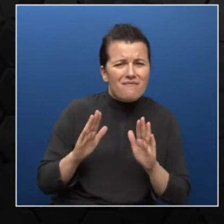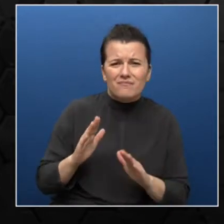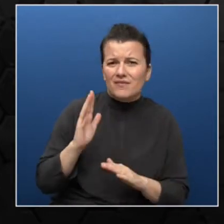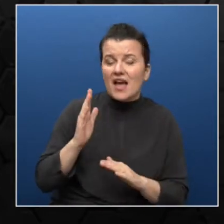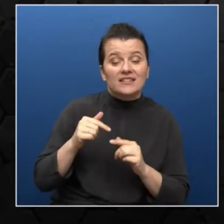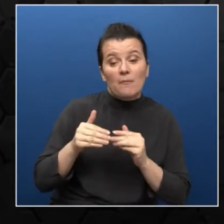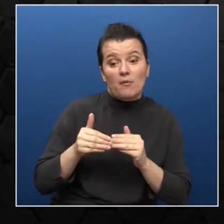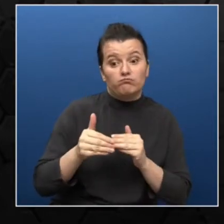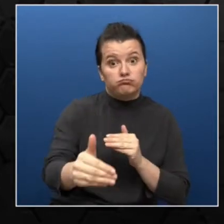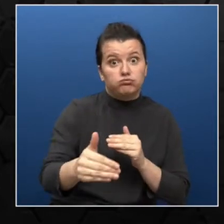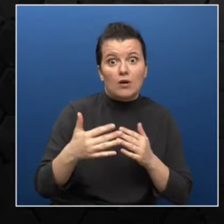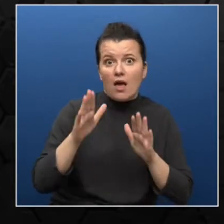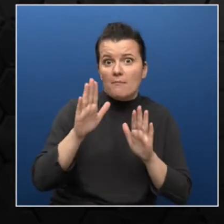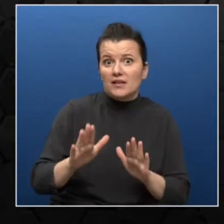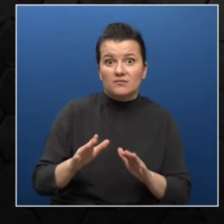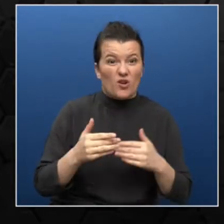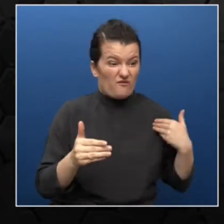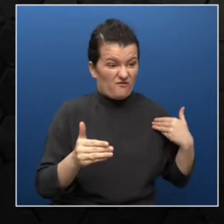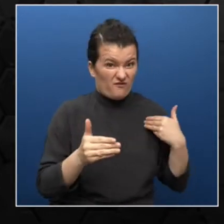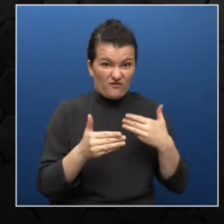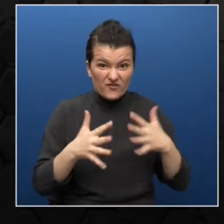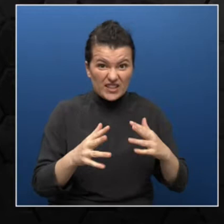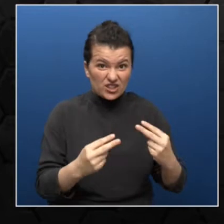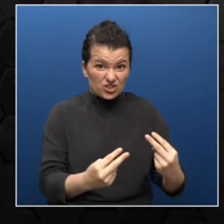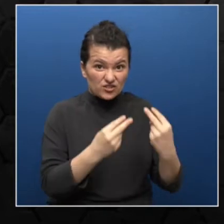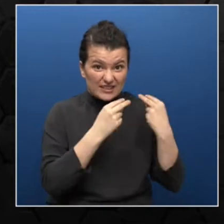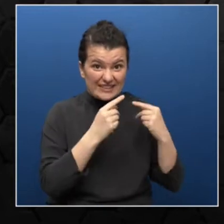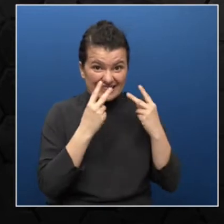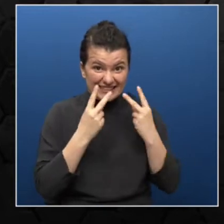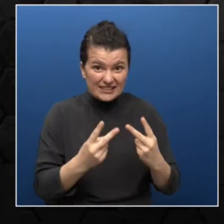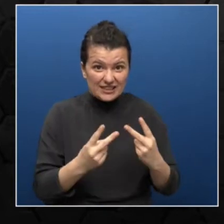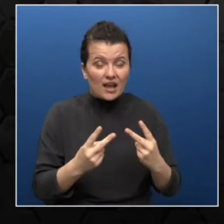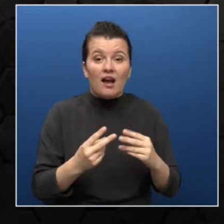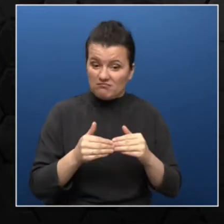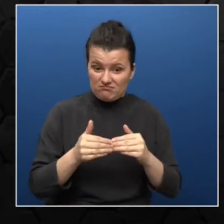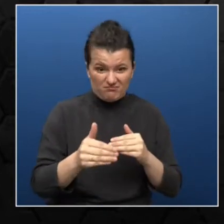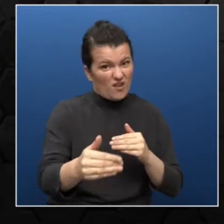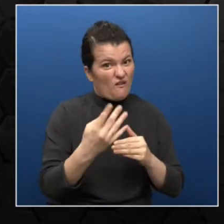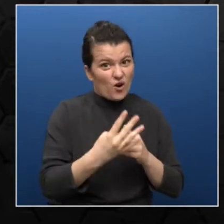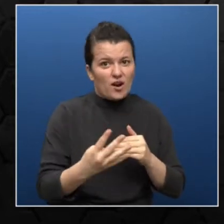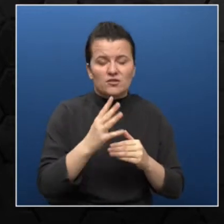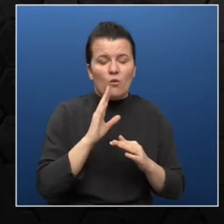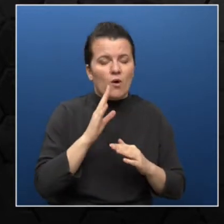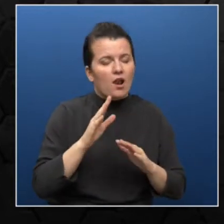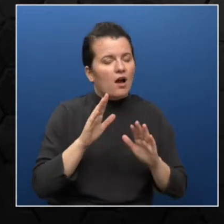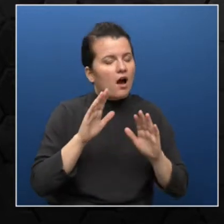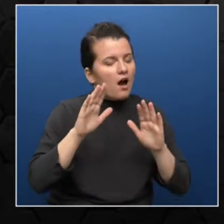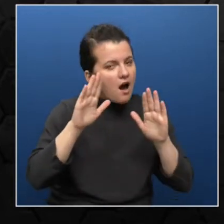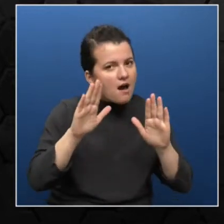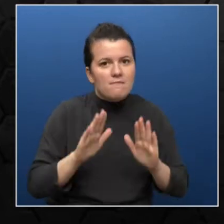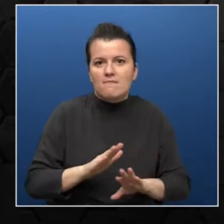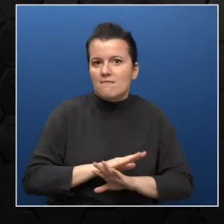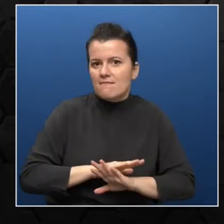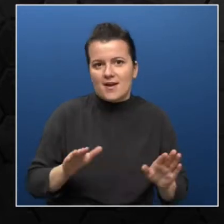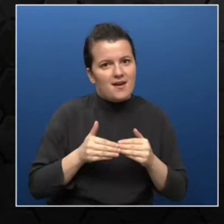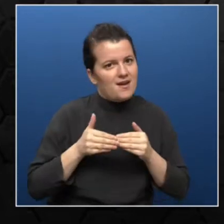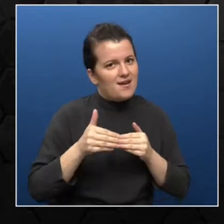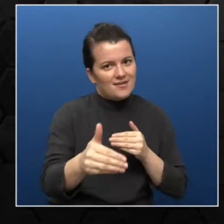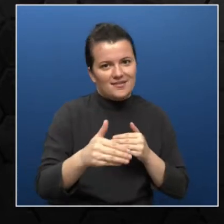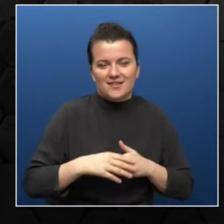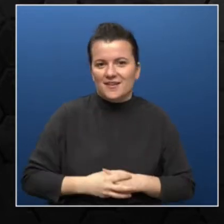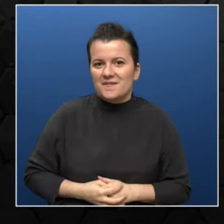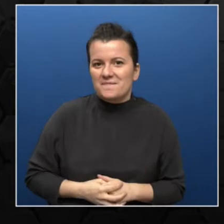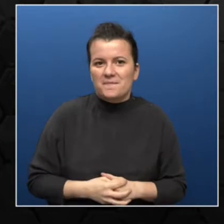whether you've been watching this entire time or just joining now, this is going to be an absolutely amazing second half of the event. And first of all,